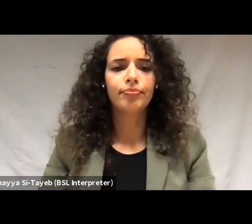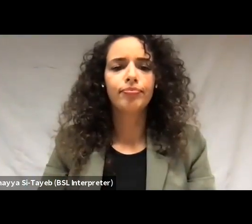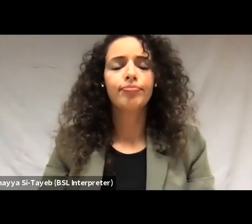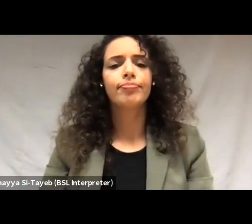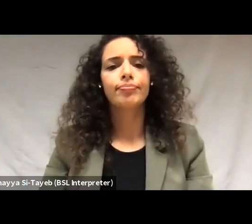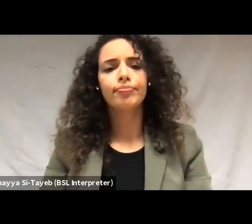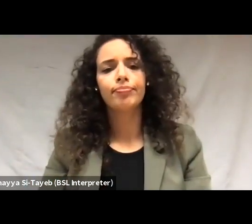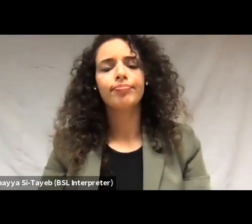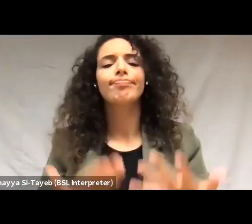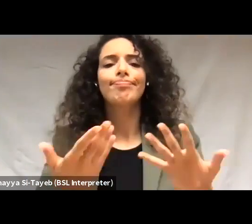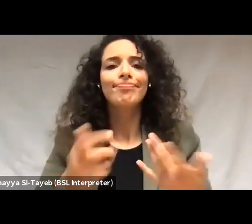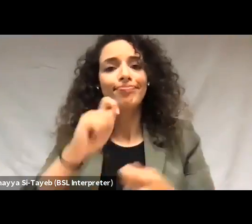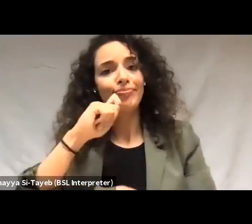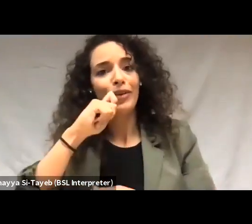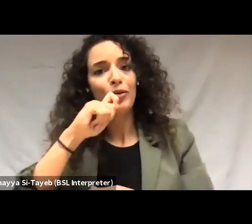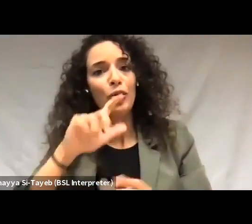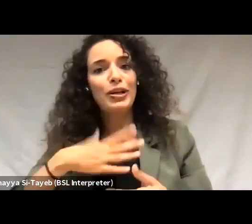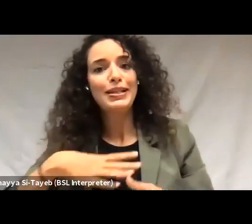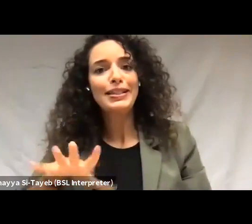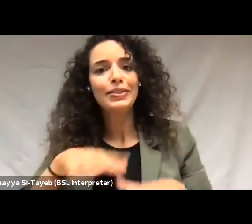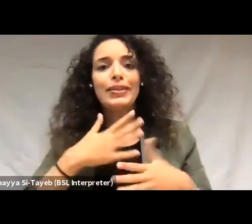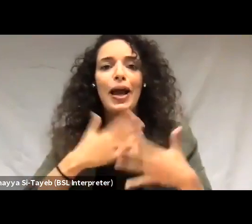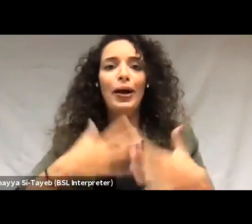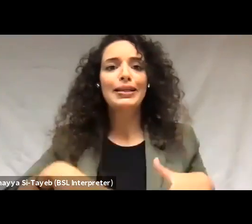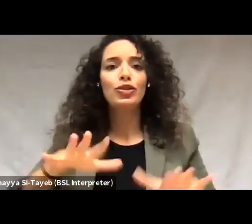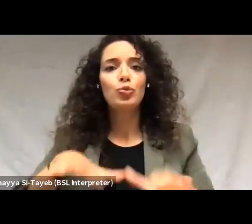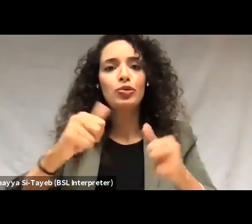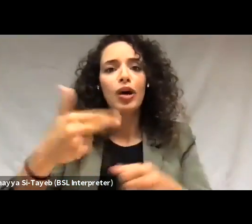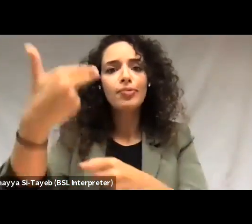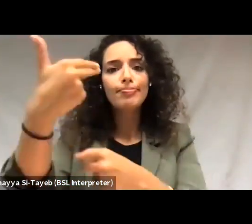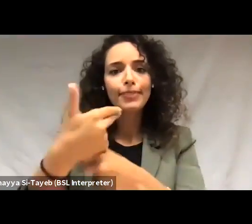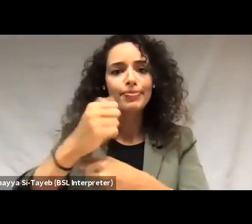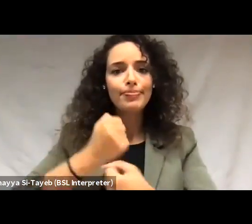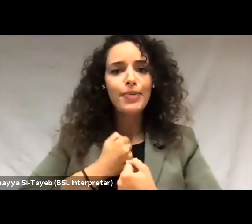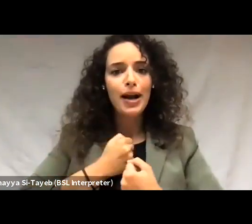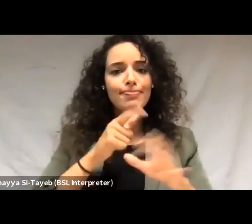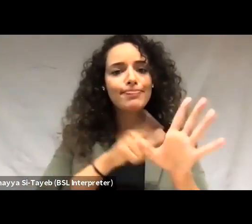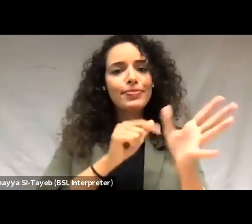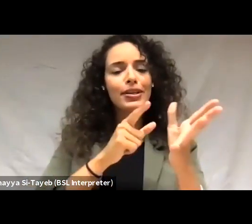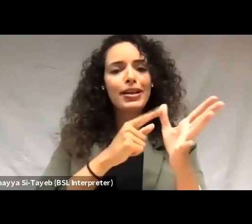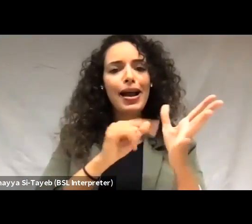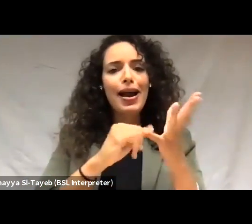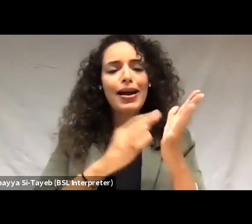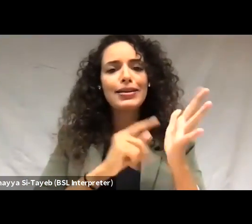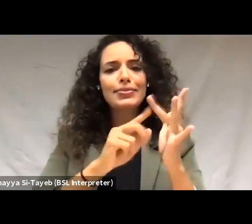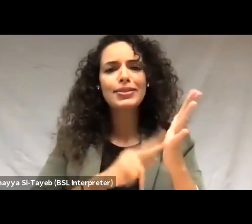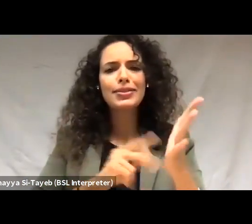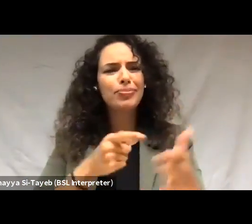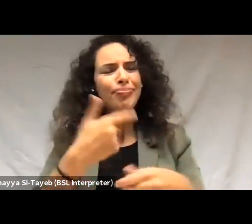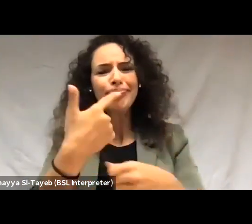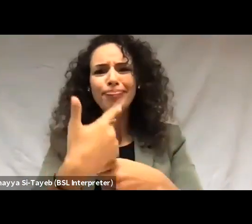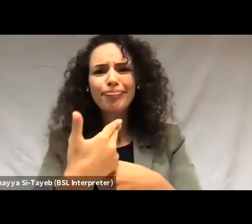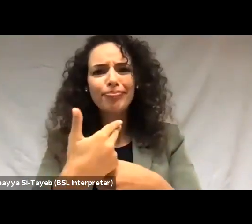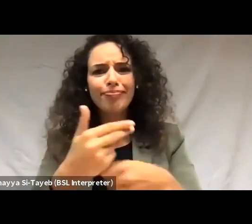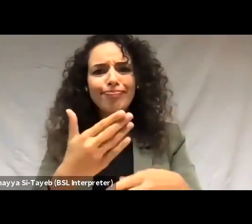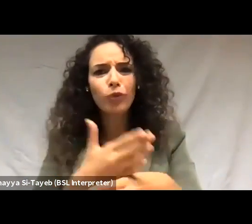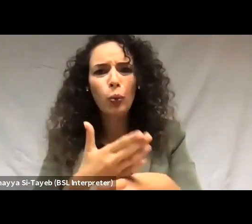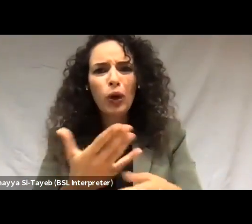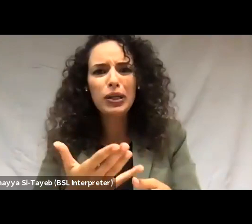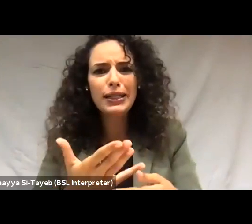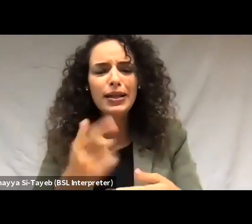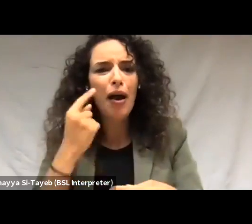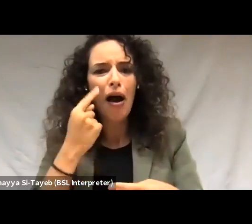Unmute and start my video. Yes, please. It's not working. I pressed start, but I think at your other end, they need